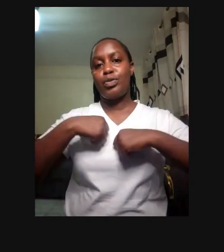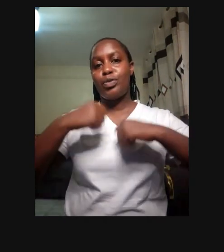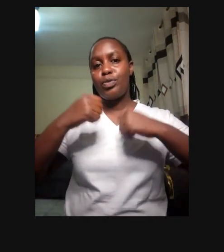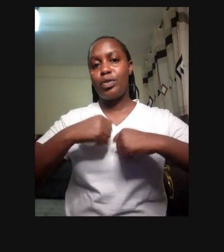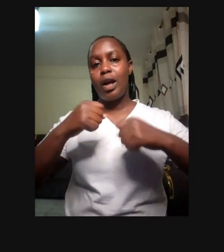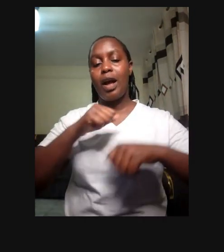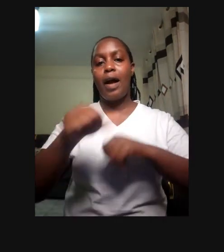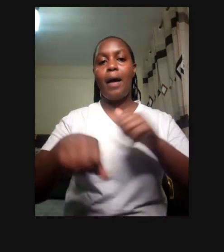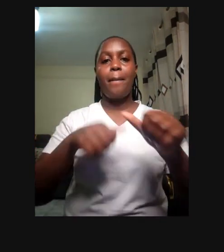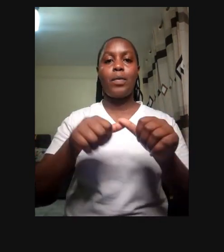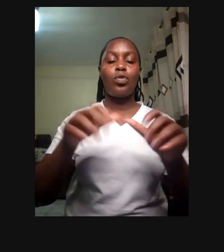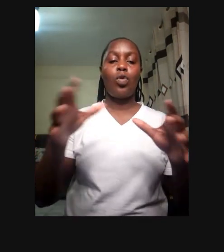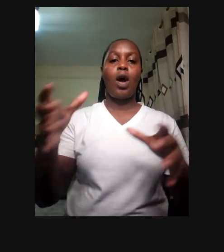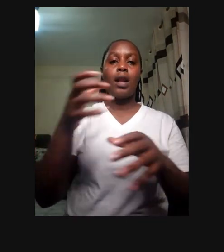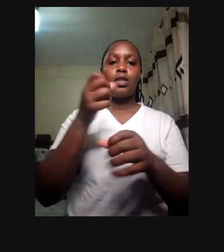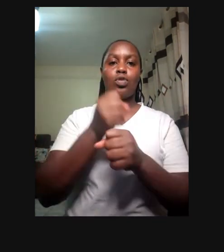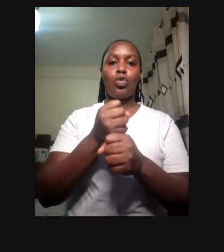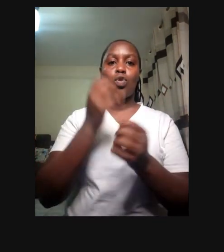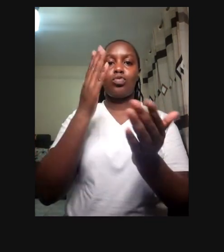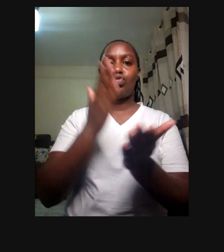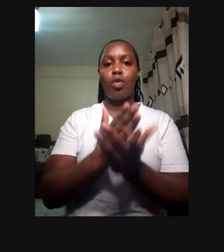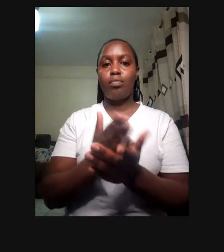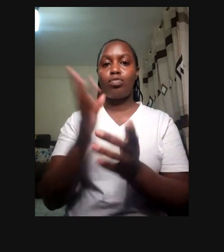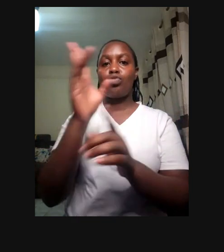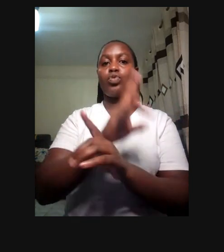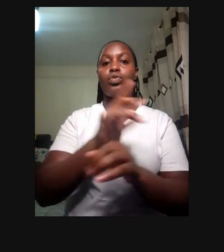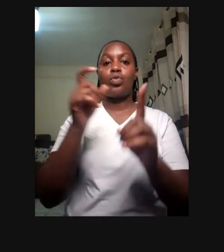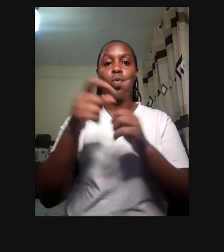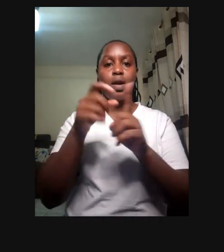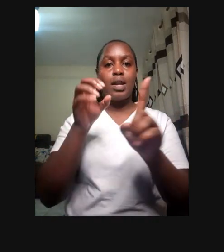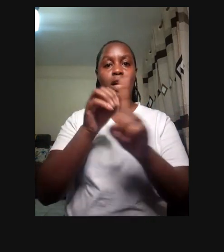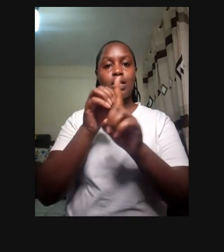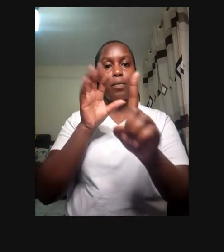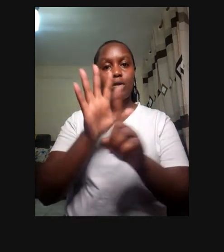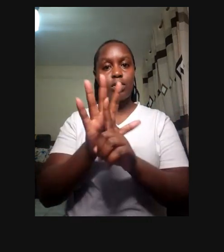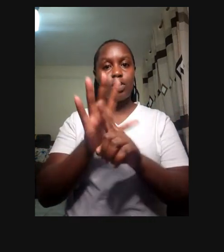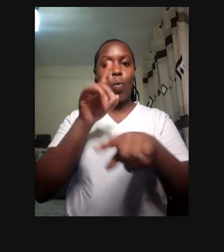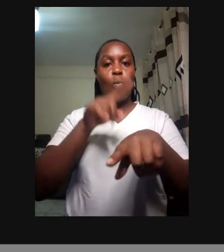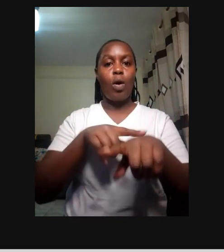stop using the word exposure when they want to engage content